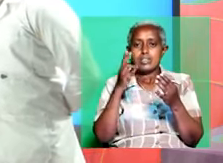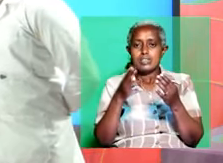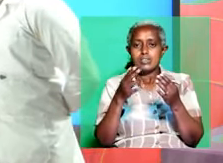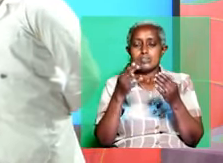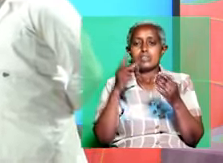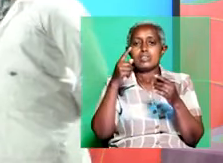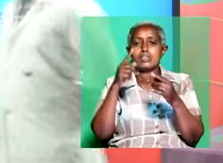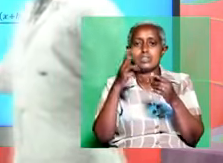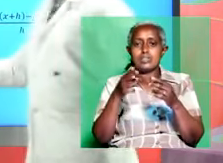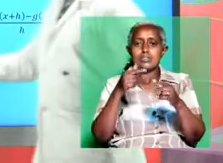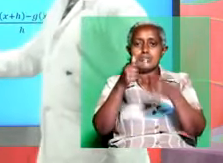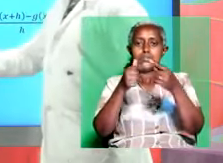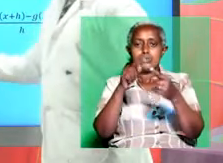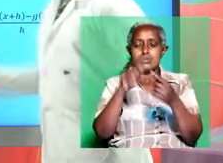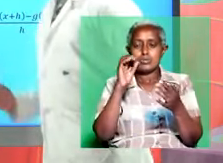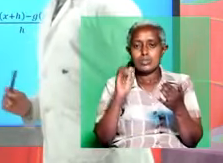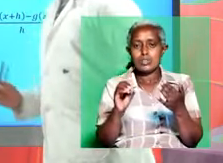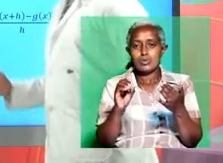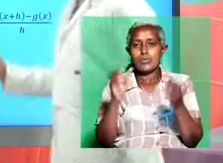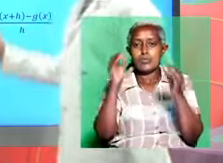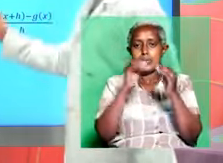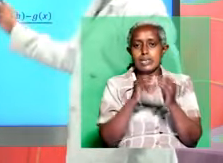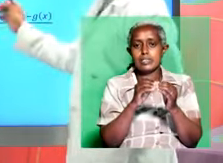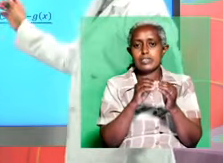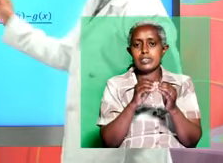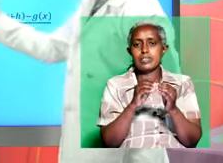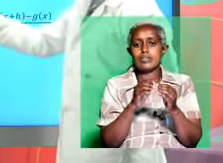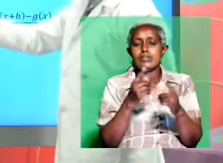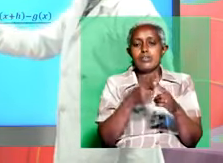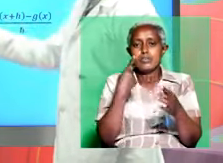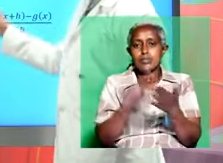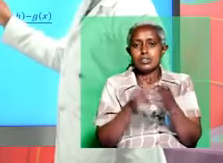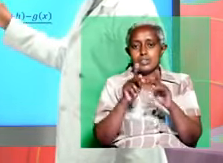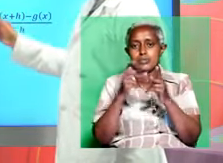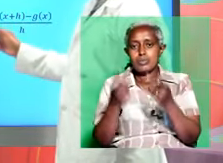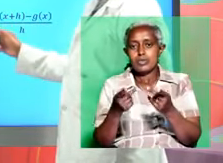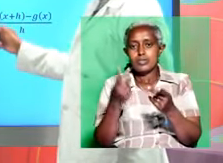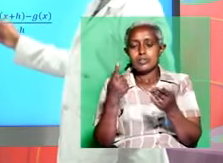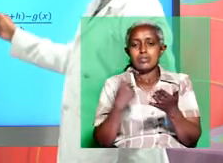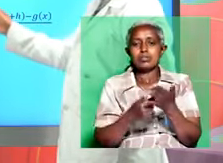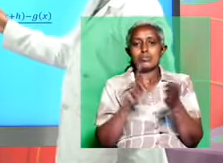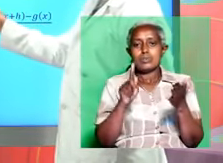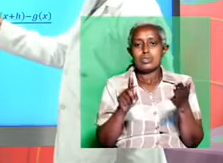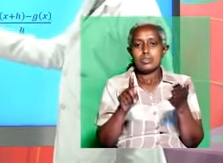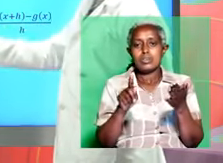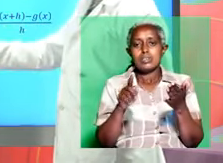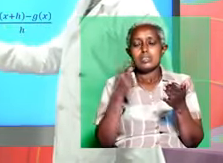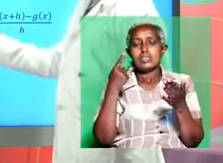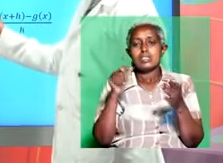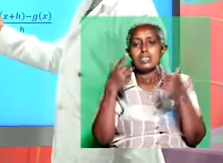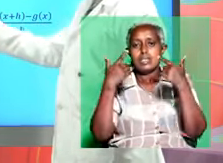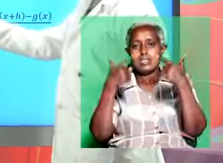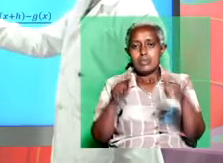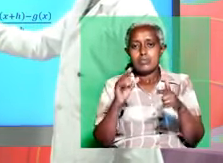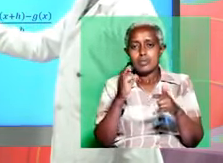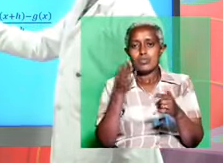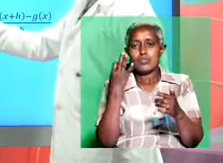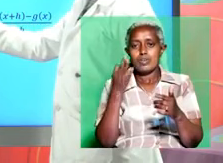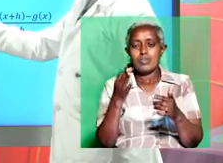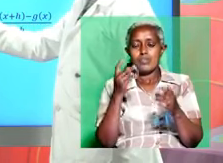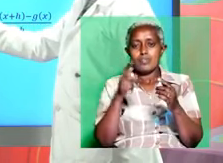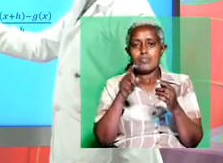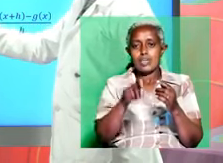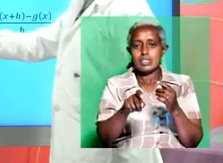0, plus from this part we'll have this one, the limit of f